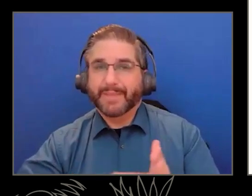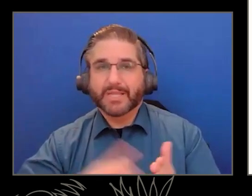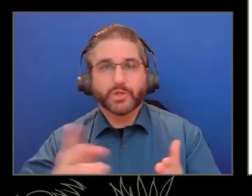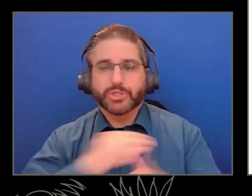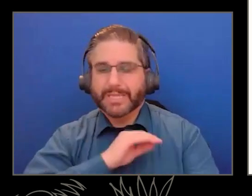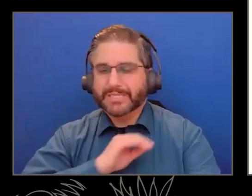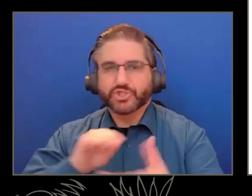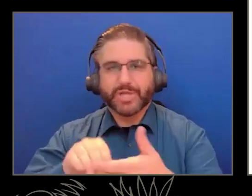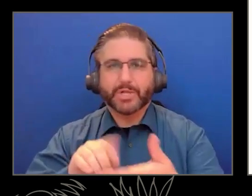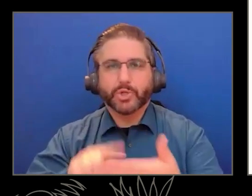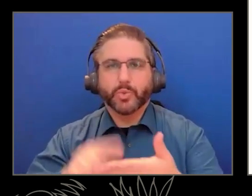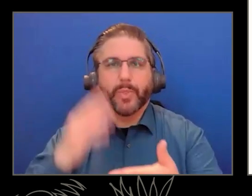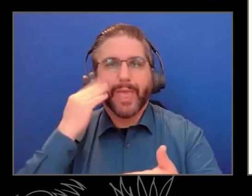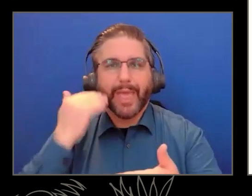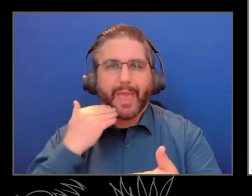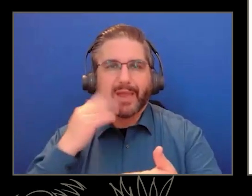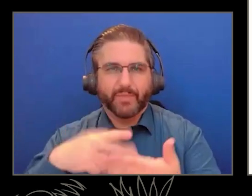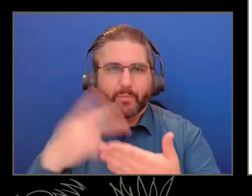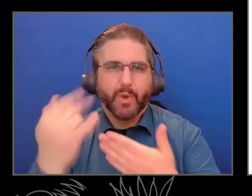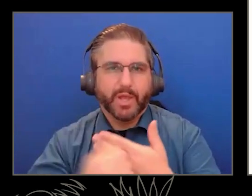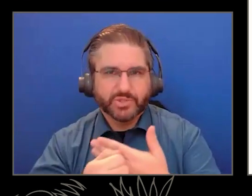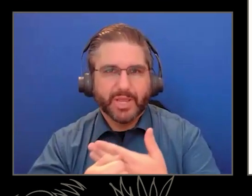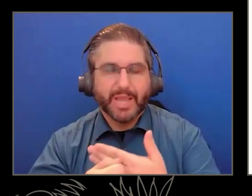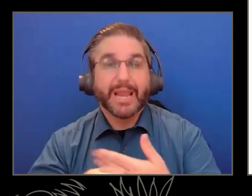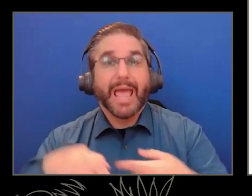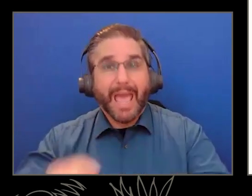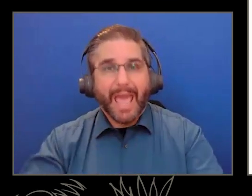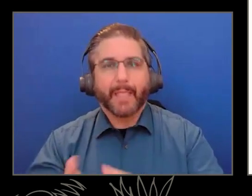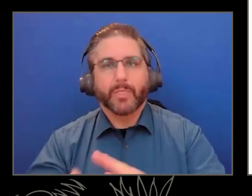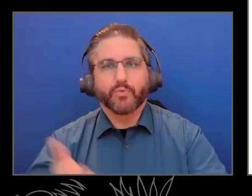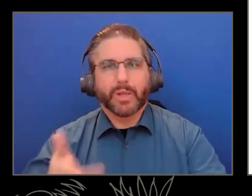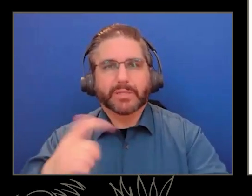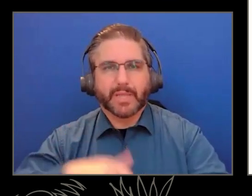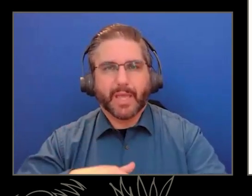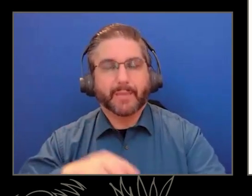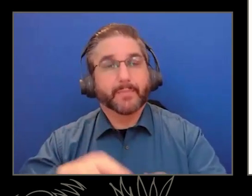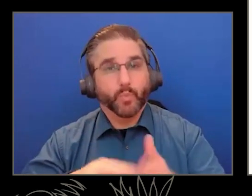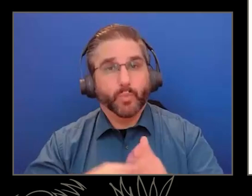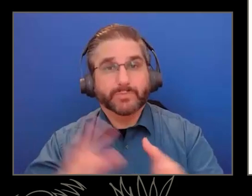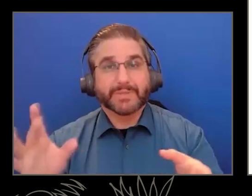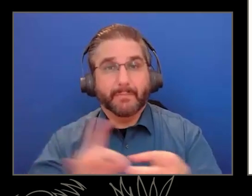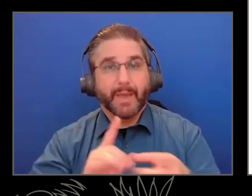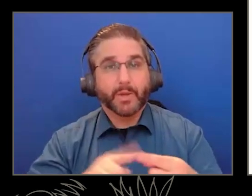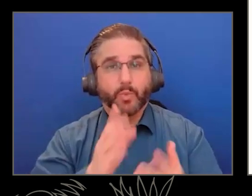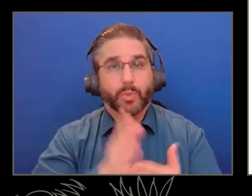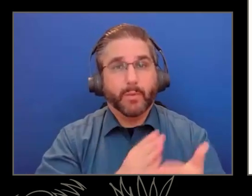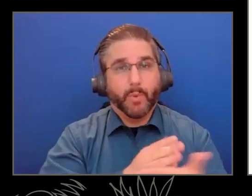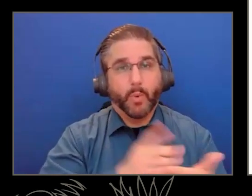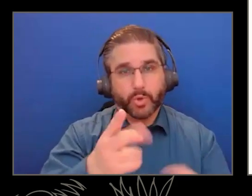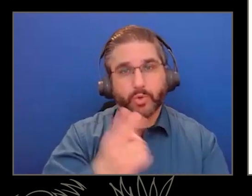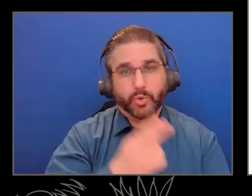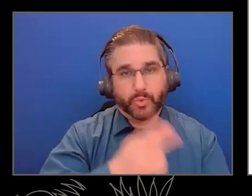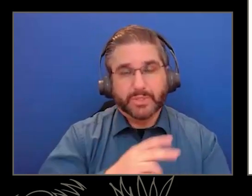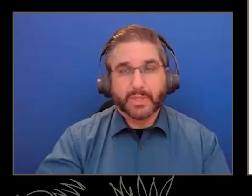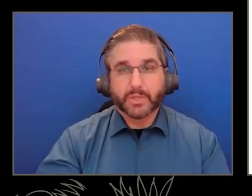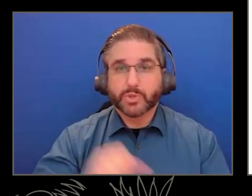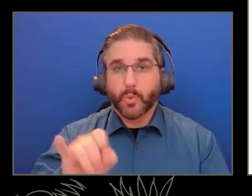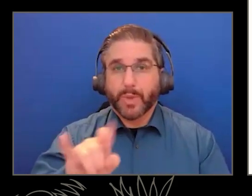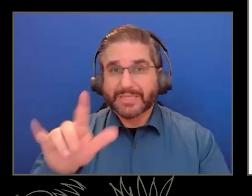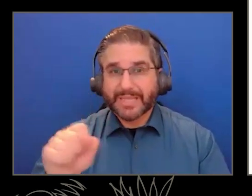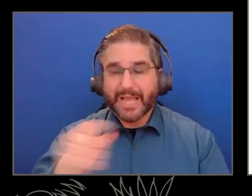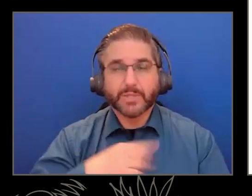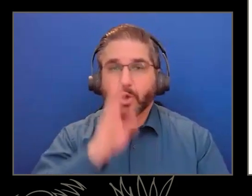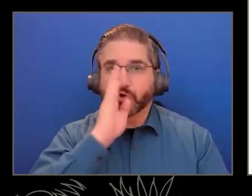the head of your project at runtime, and this binds them to the component that you're using. So this means that styles are